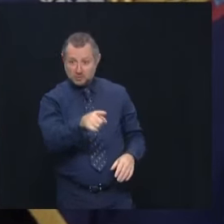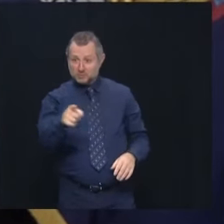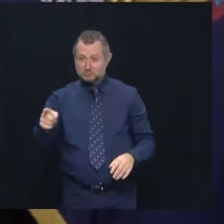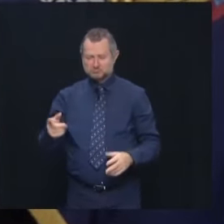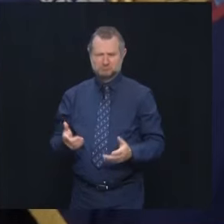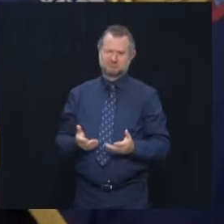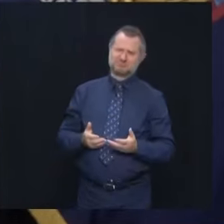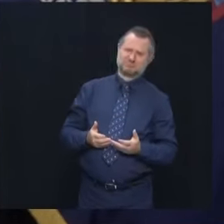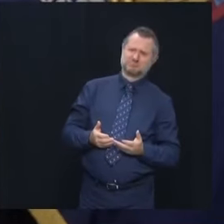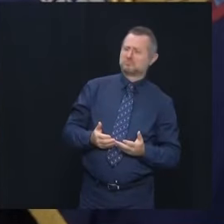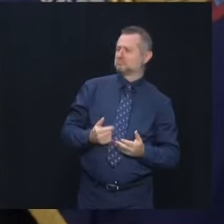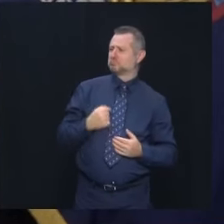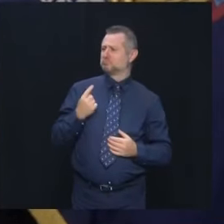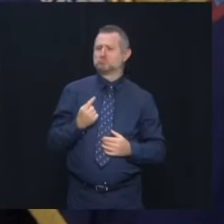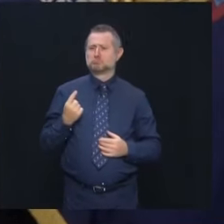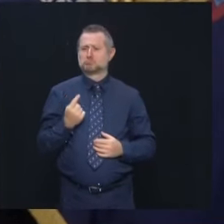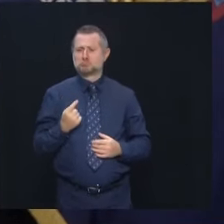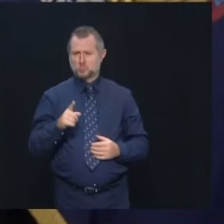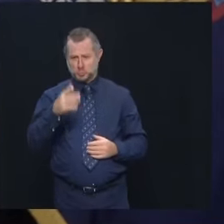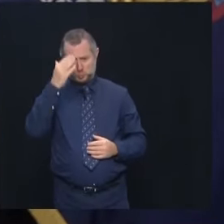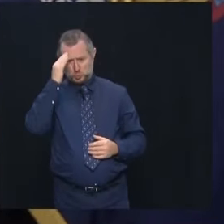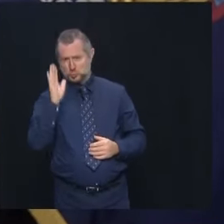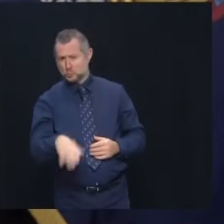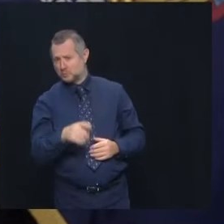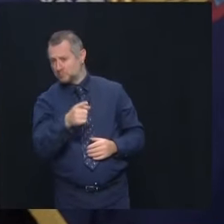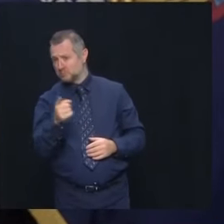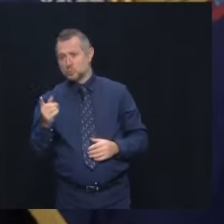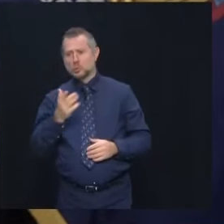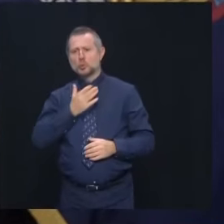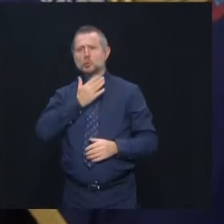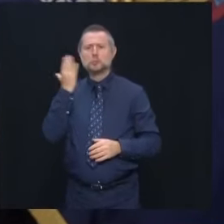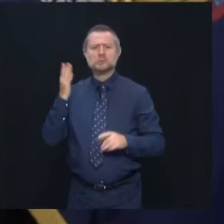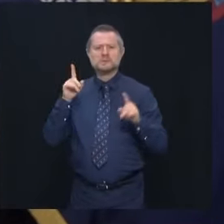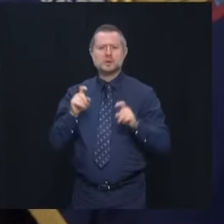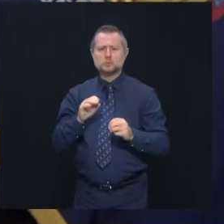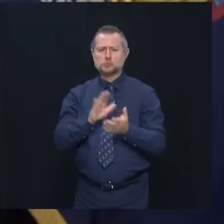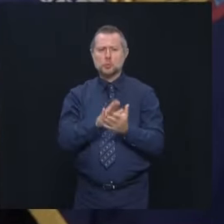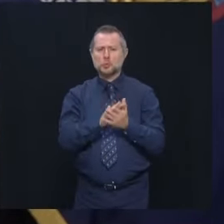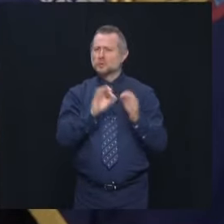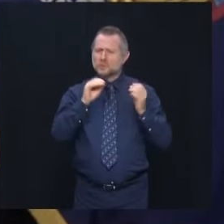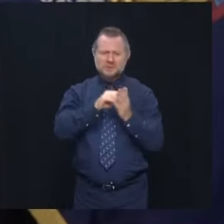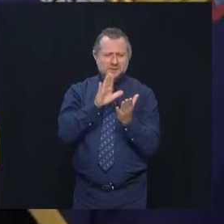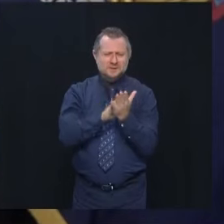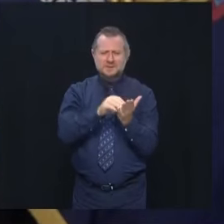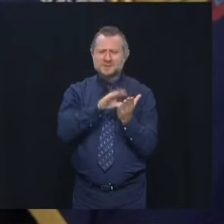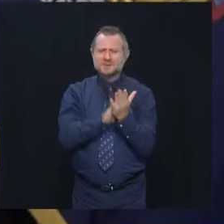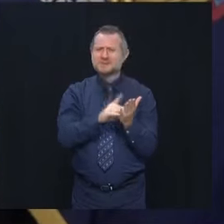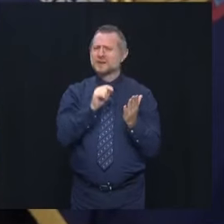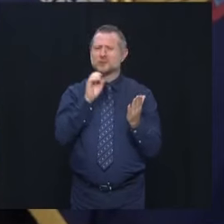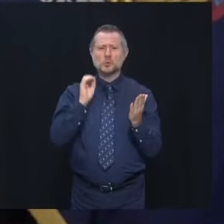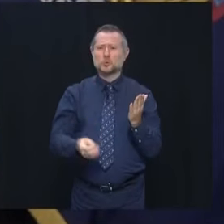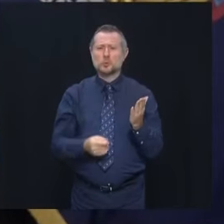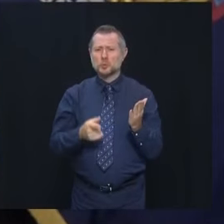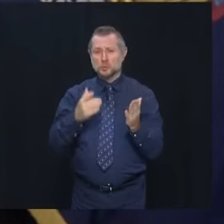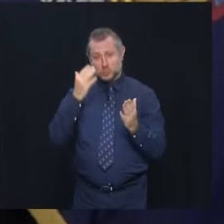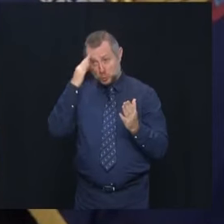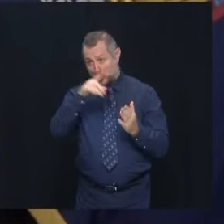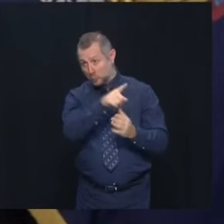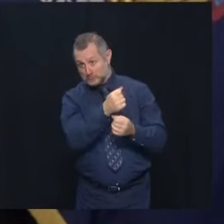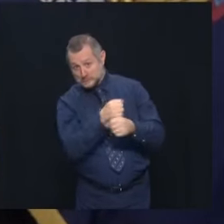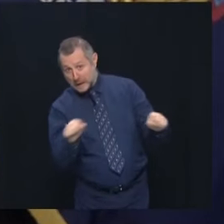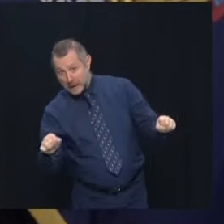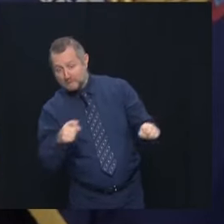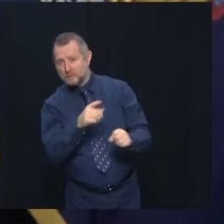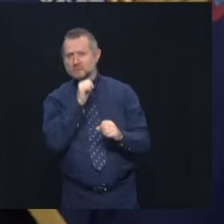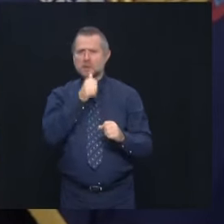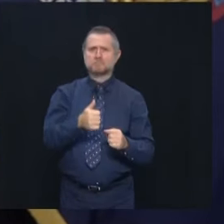school that you knew had no data on infection rate but did